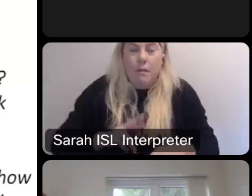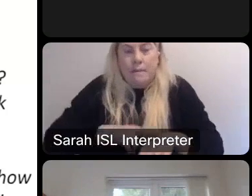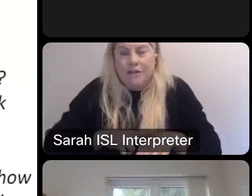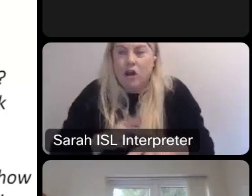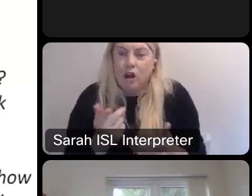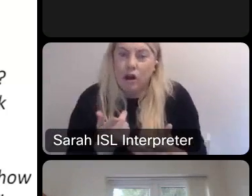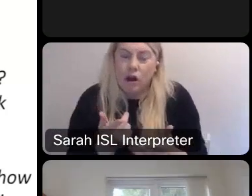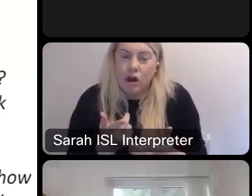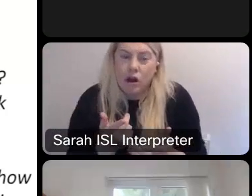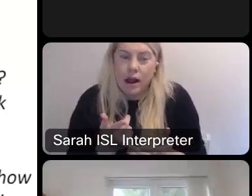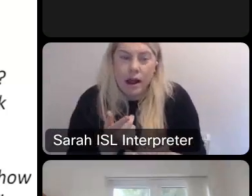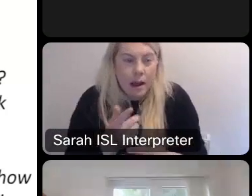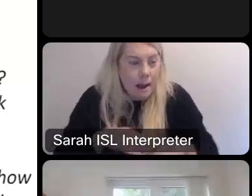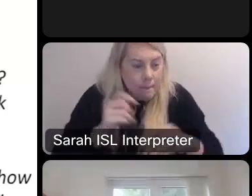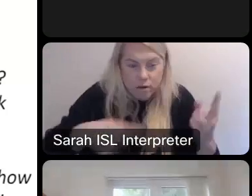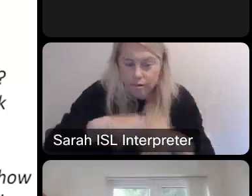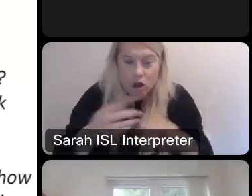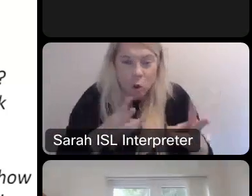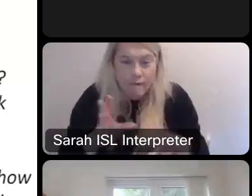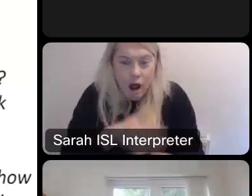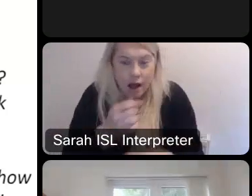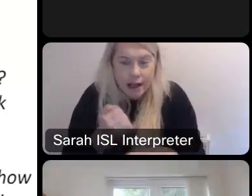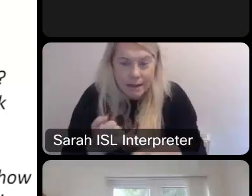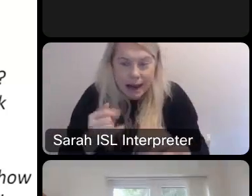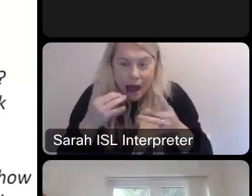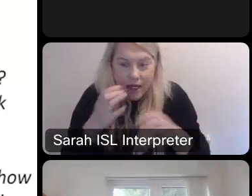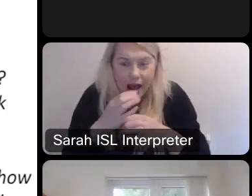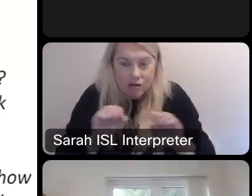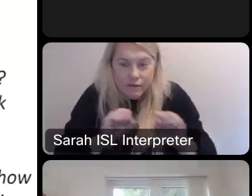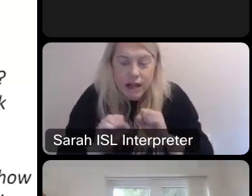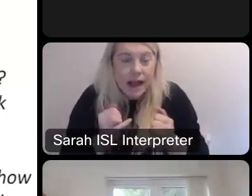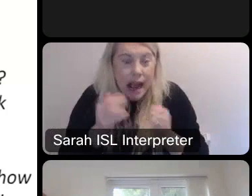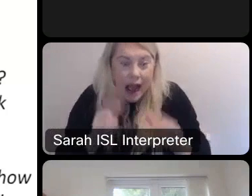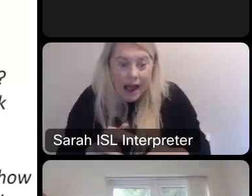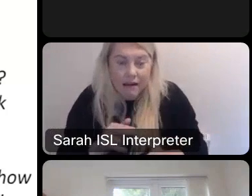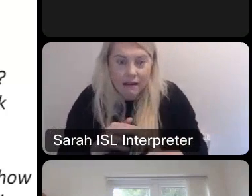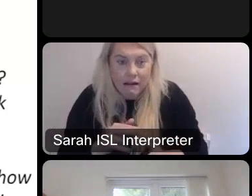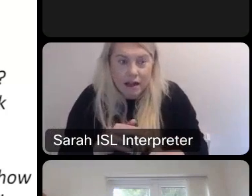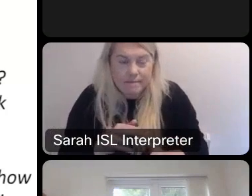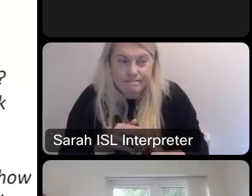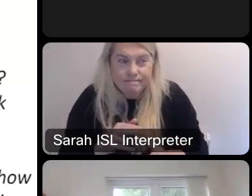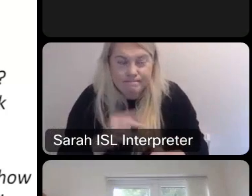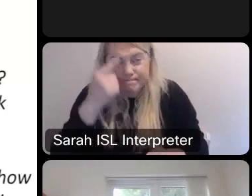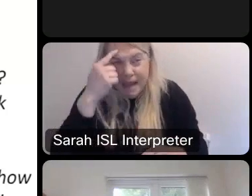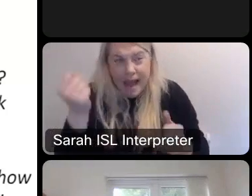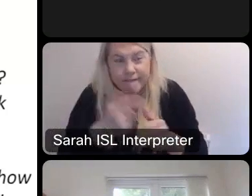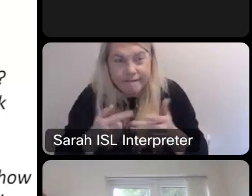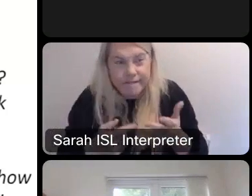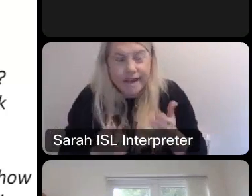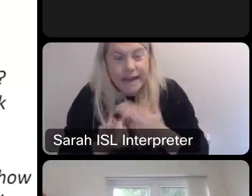for any length of time in services can talk to an incident we've been involved in, or a colleague